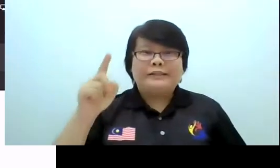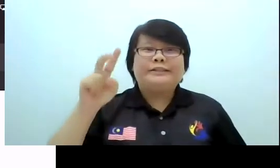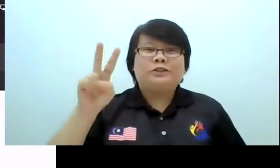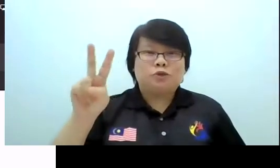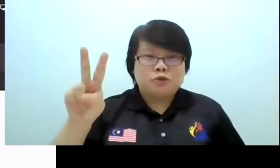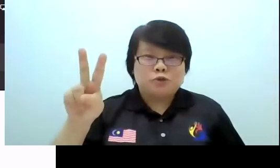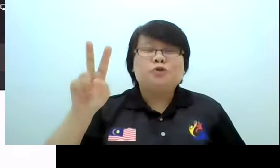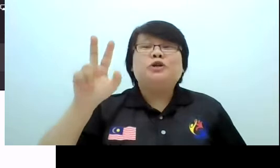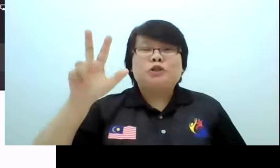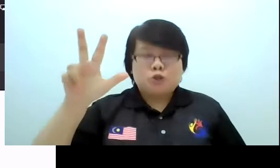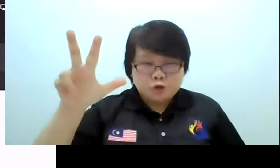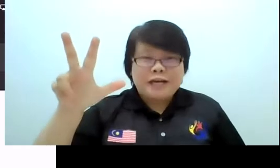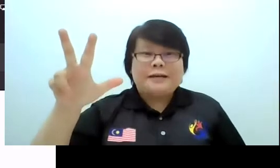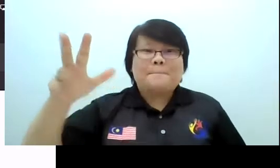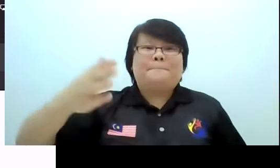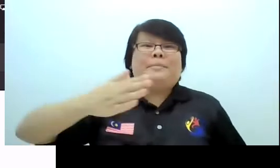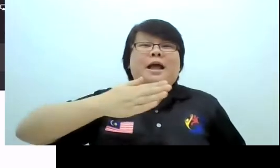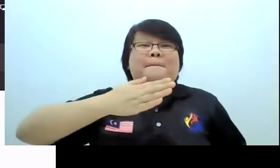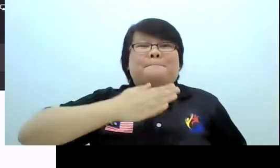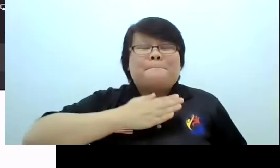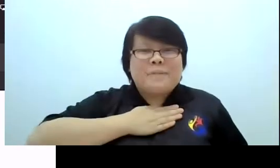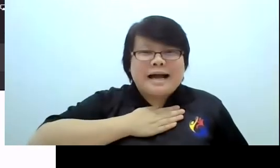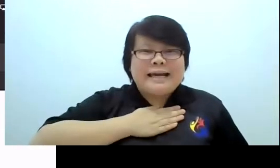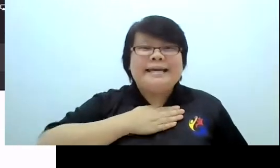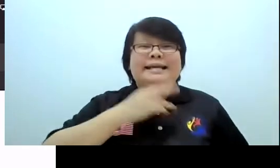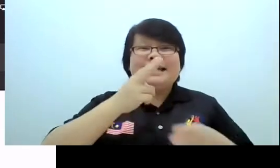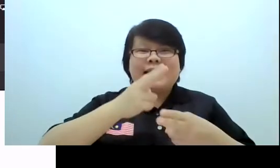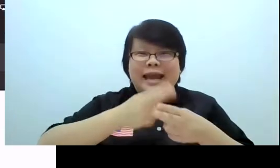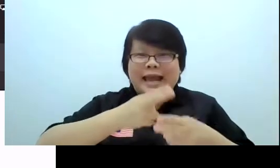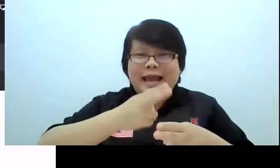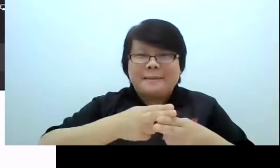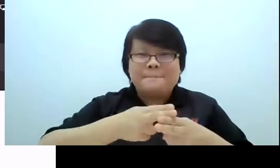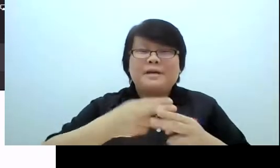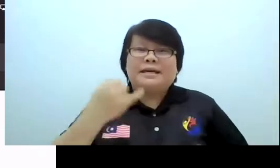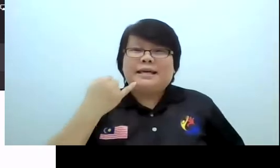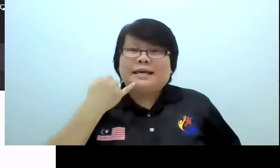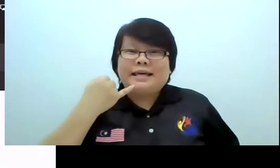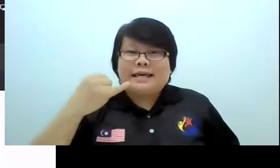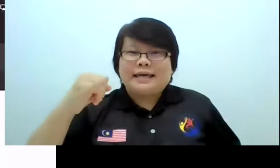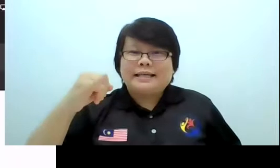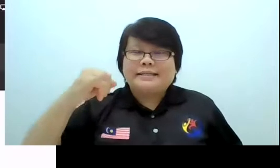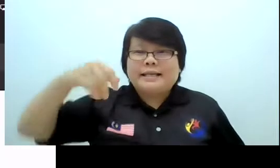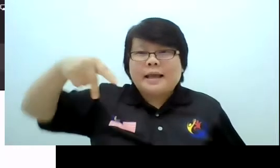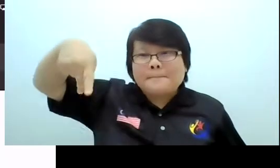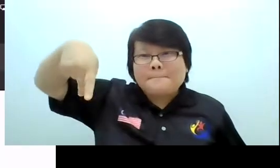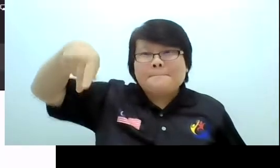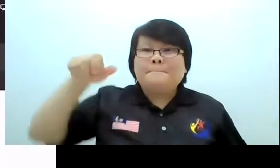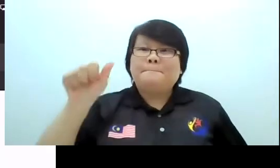start. One, two, three. My name